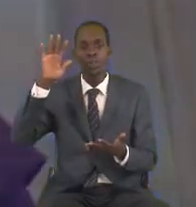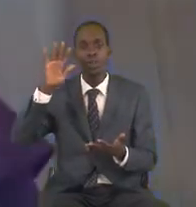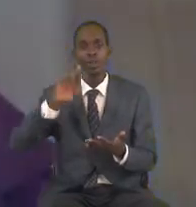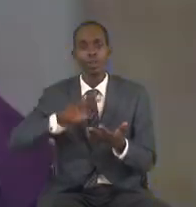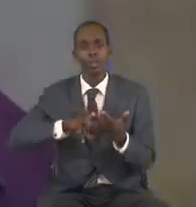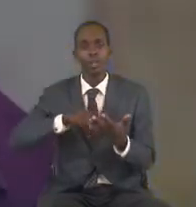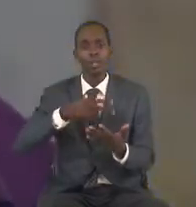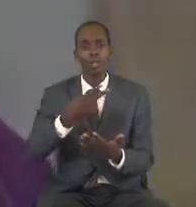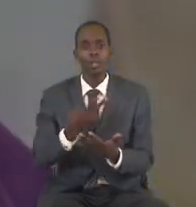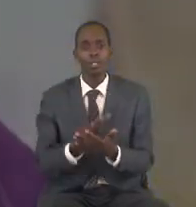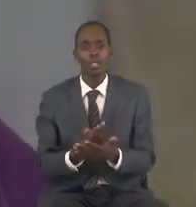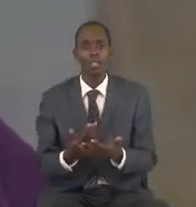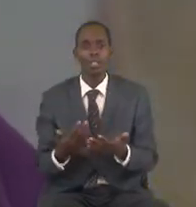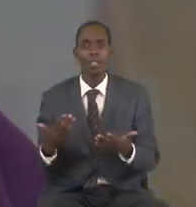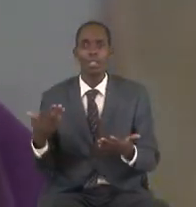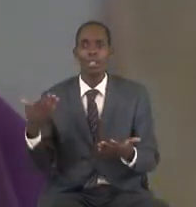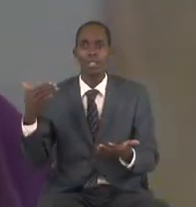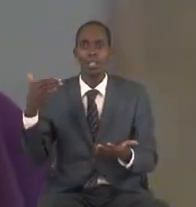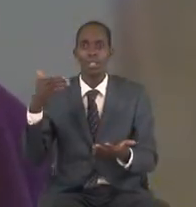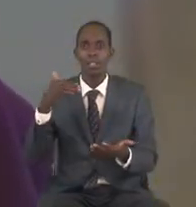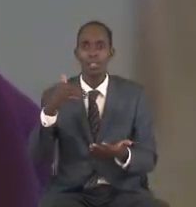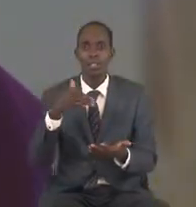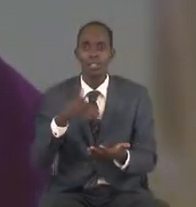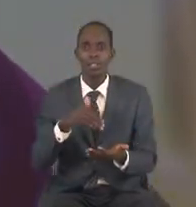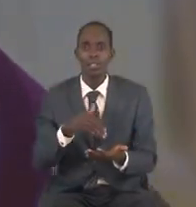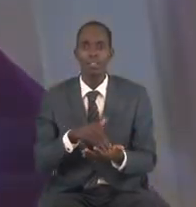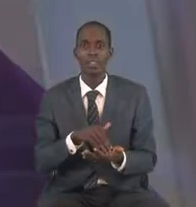come again.